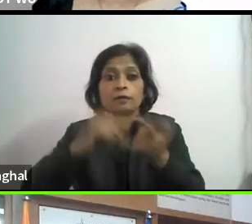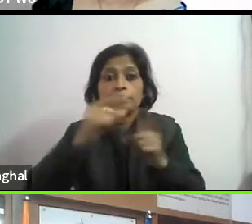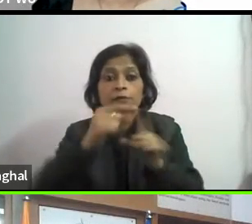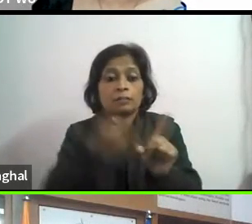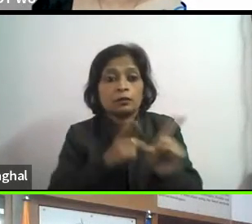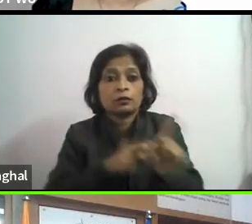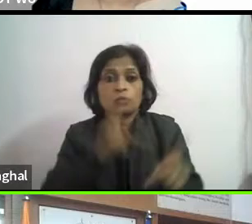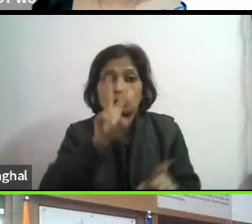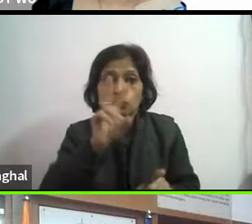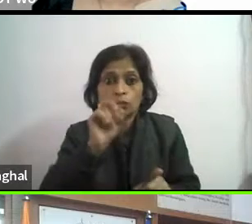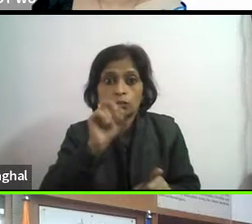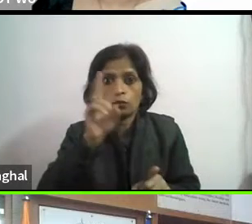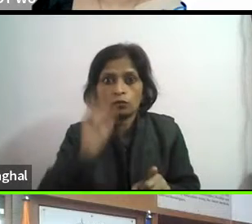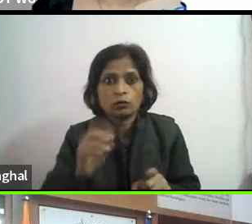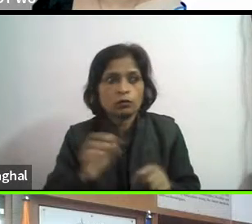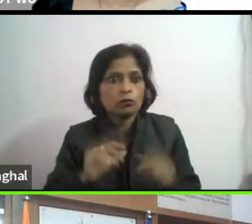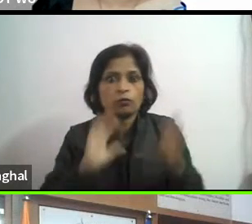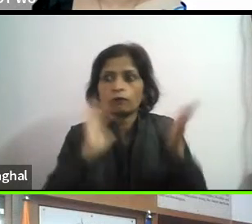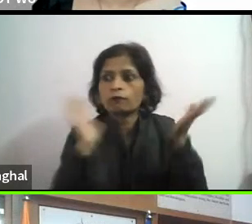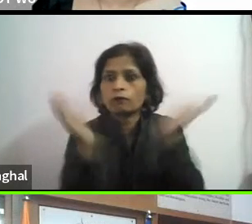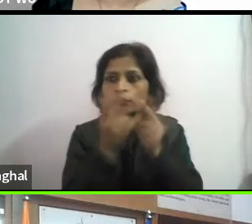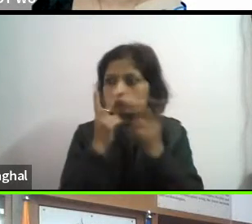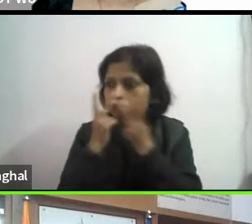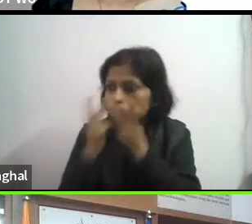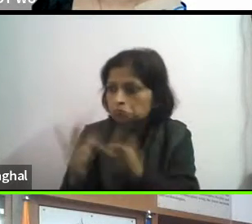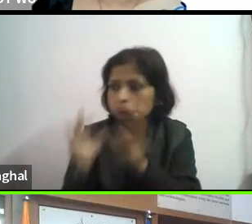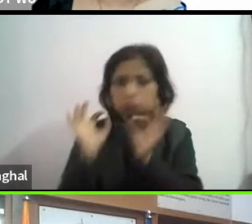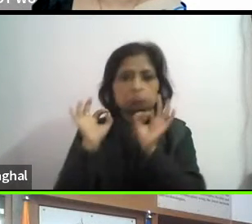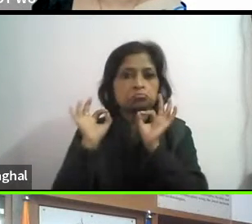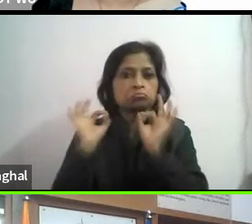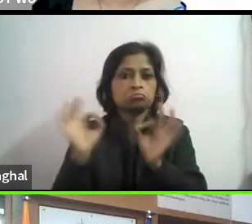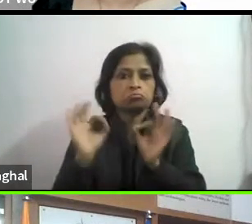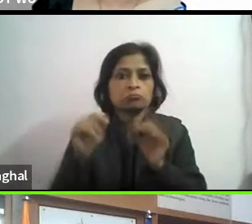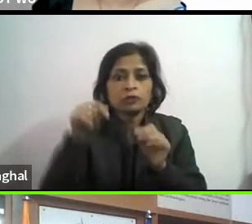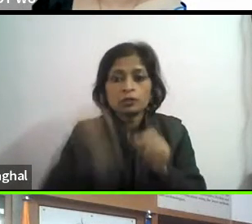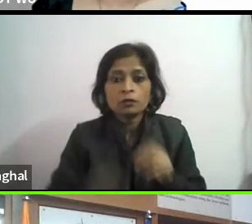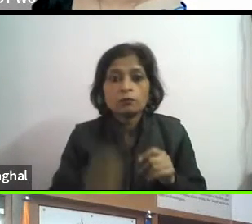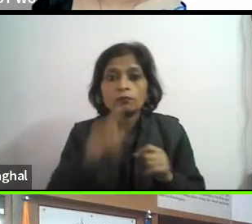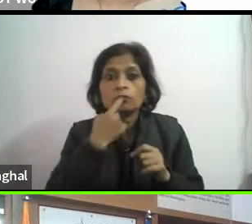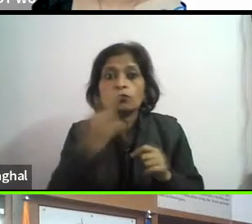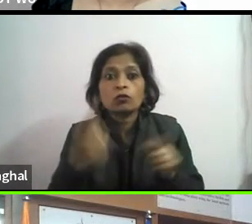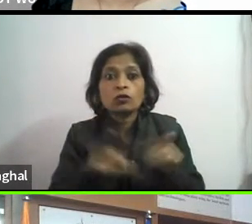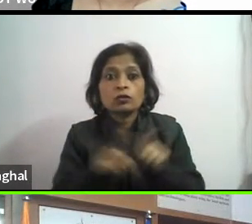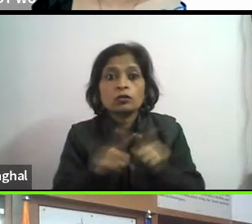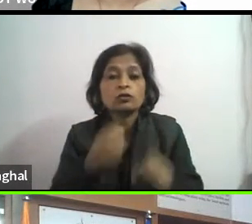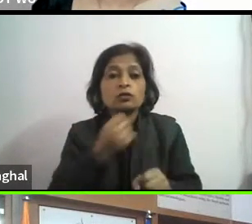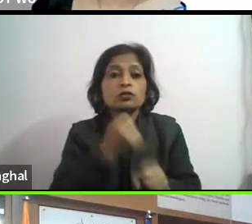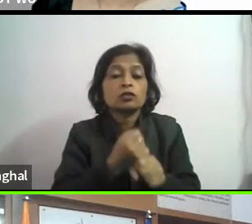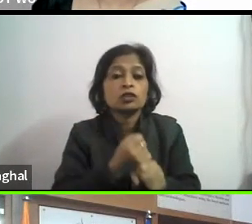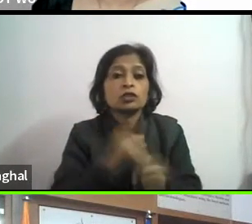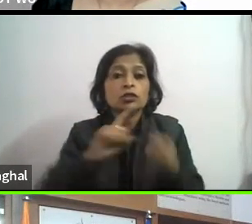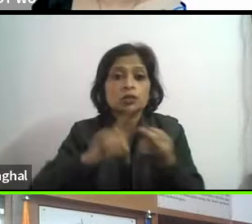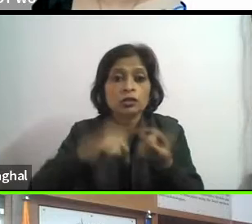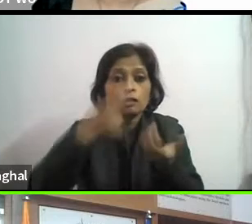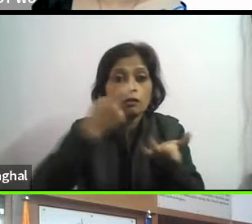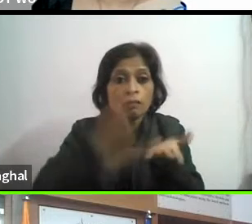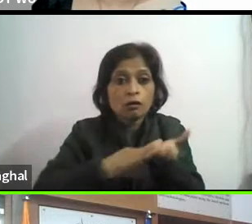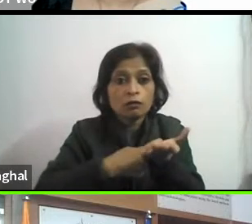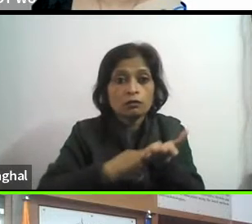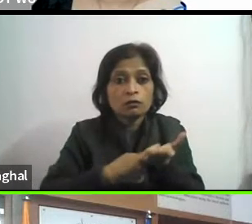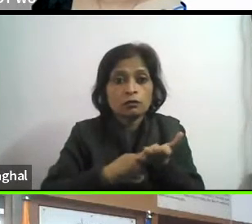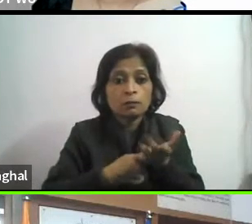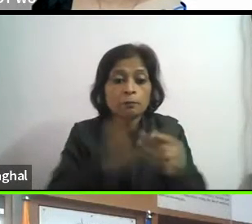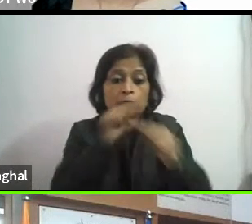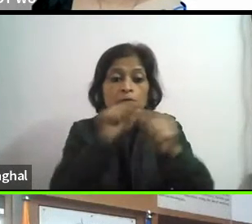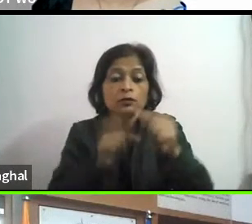Policy 2020, which talks about gross enrollment ratio, GER,